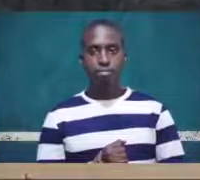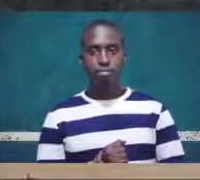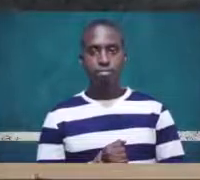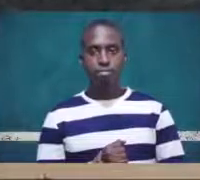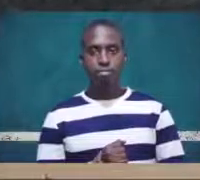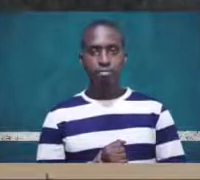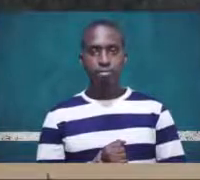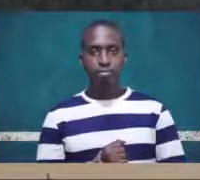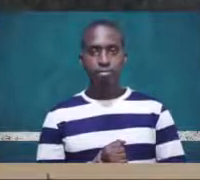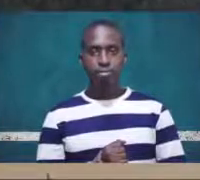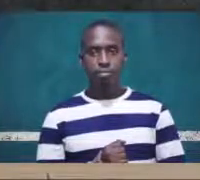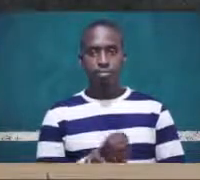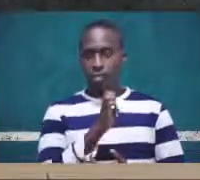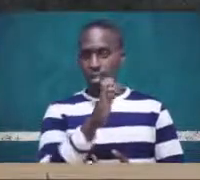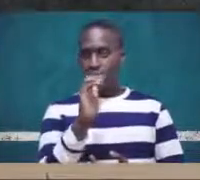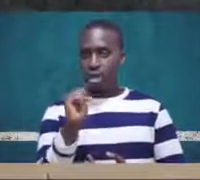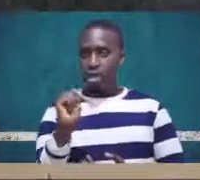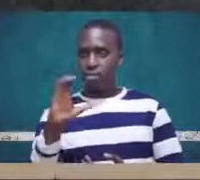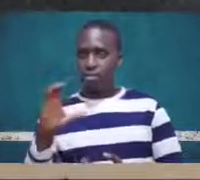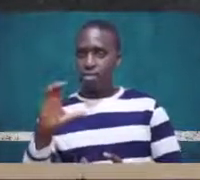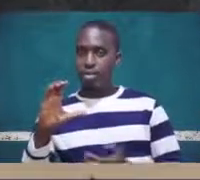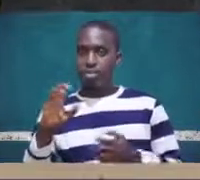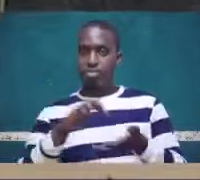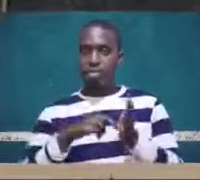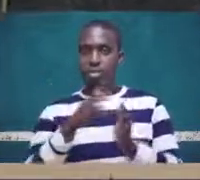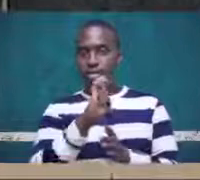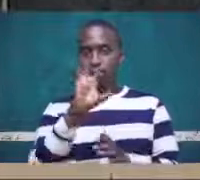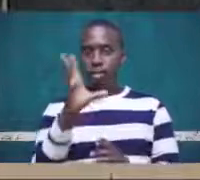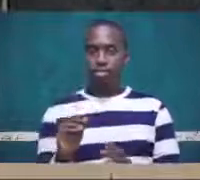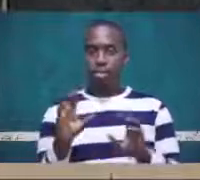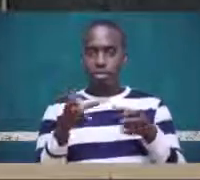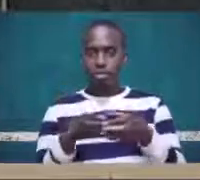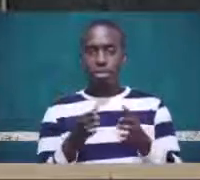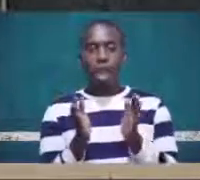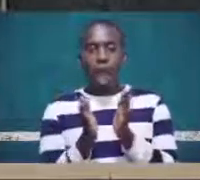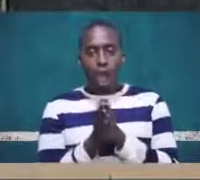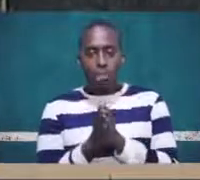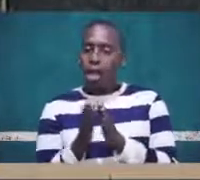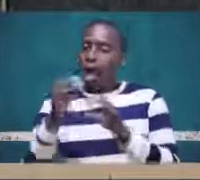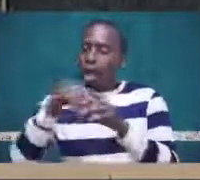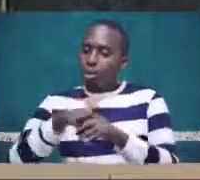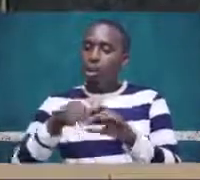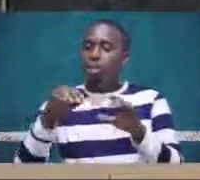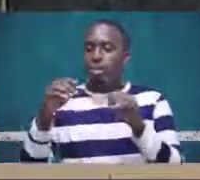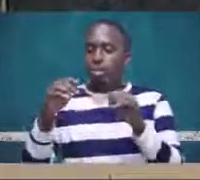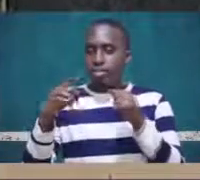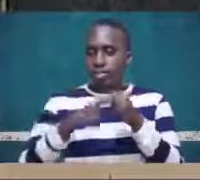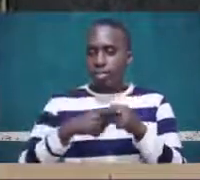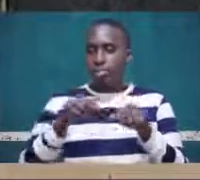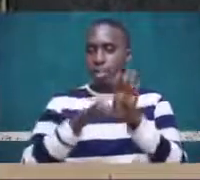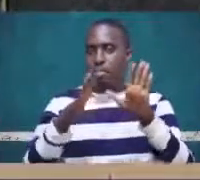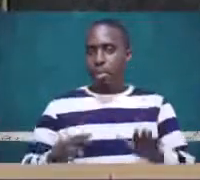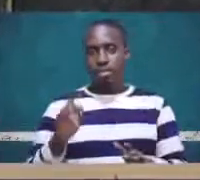It is the East African Community. And the East African Community, it is composed of 6 member states, which